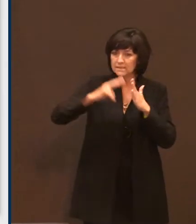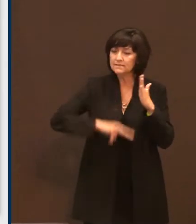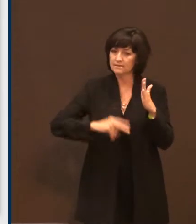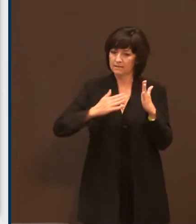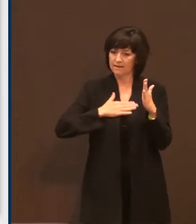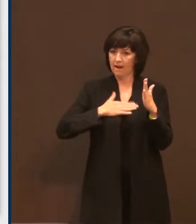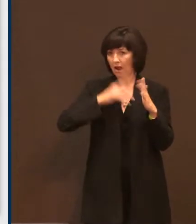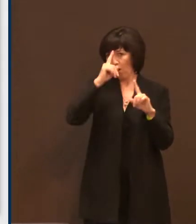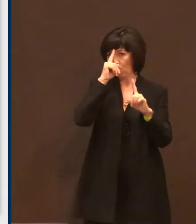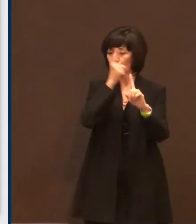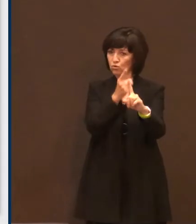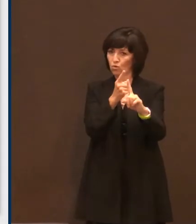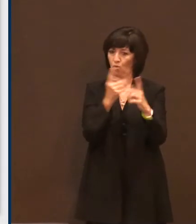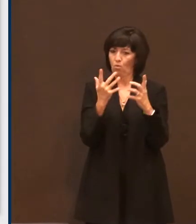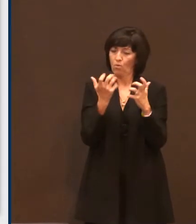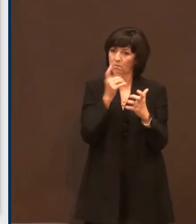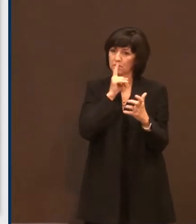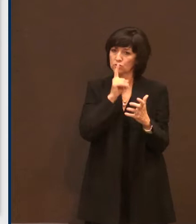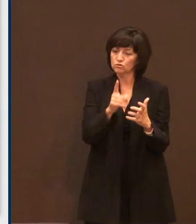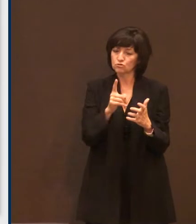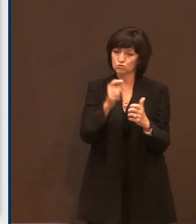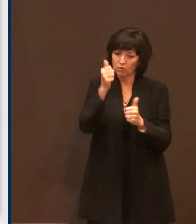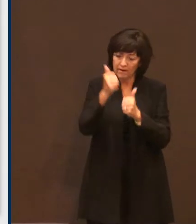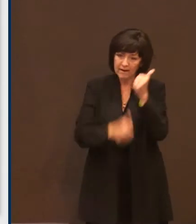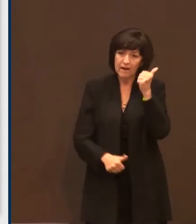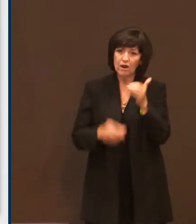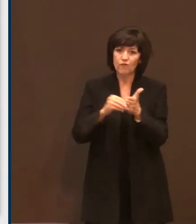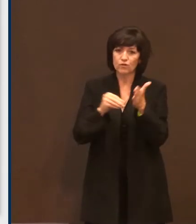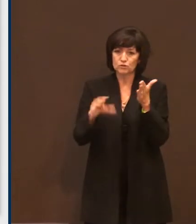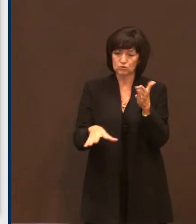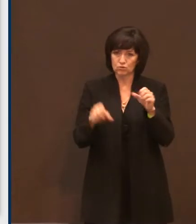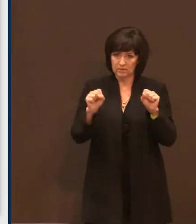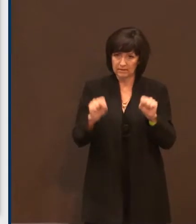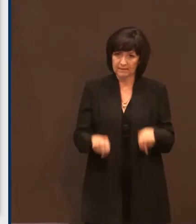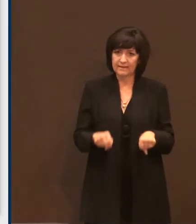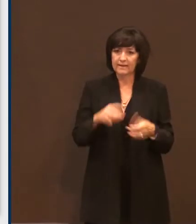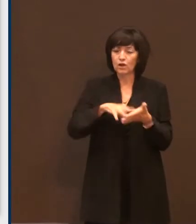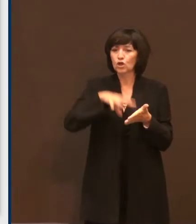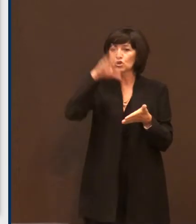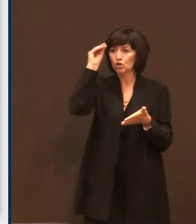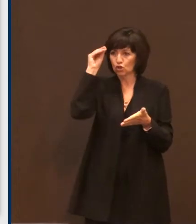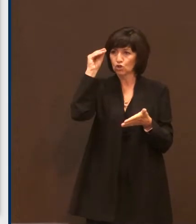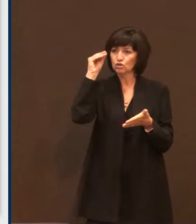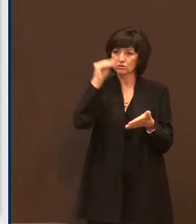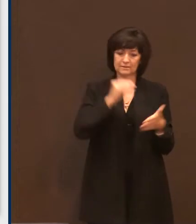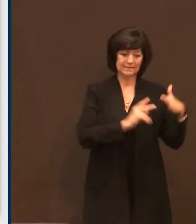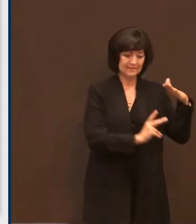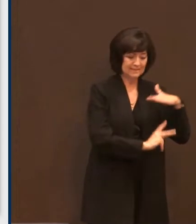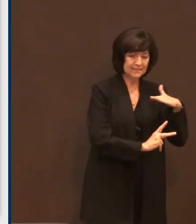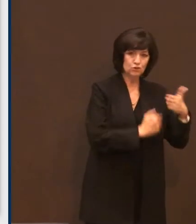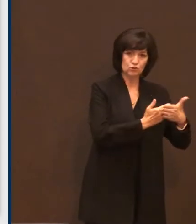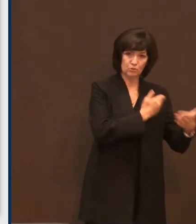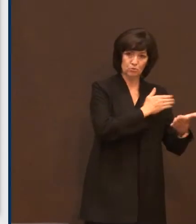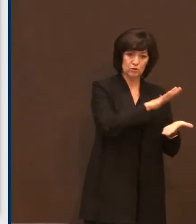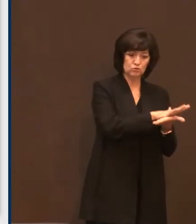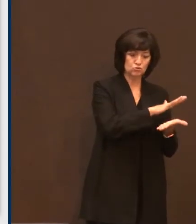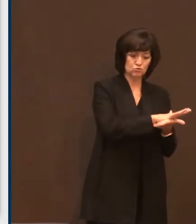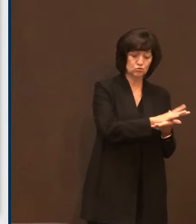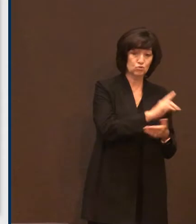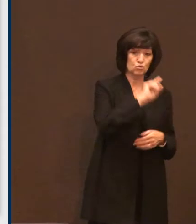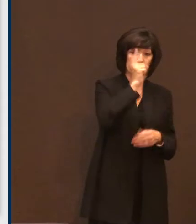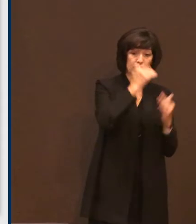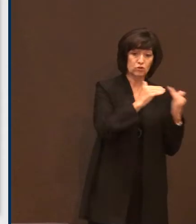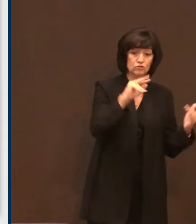every student can learn at grade level at grade 3. And so kindergarten, preschool through grade 3